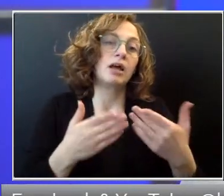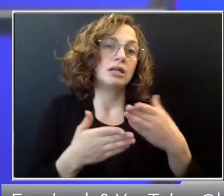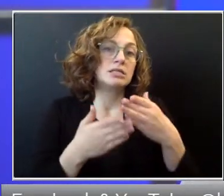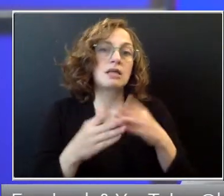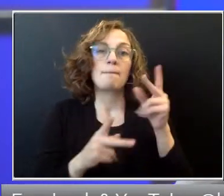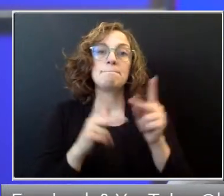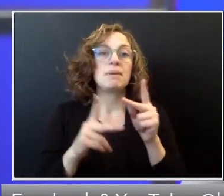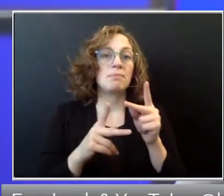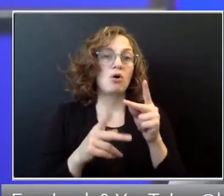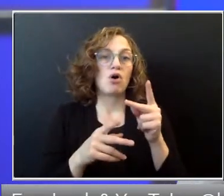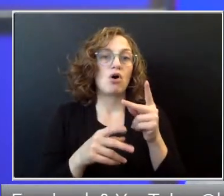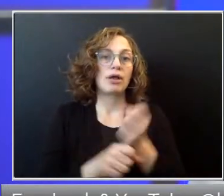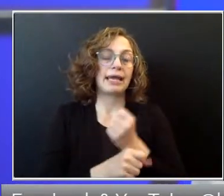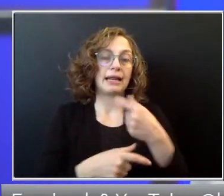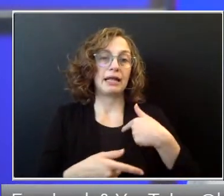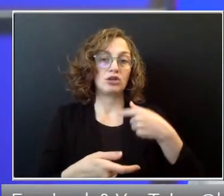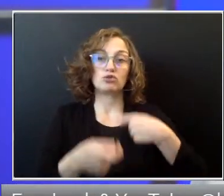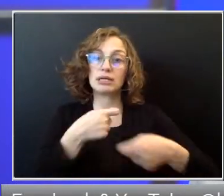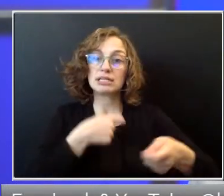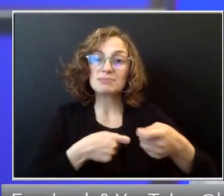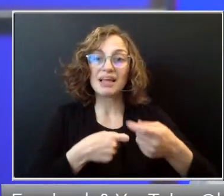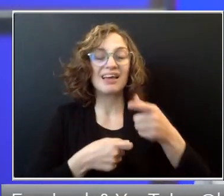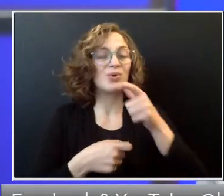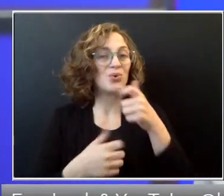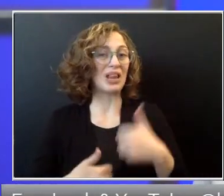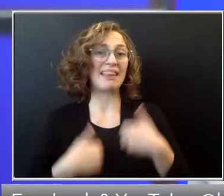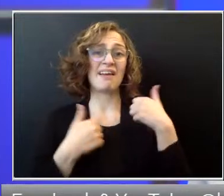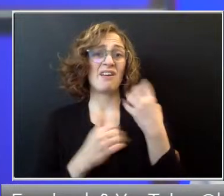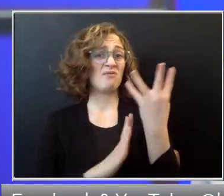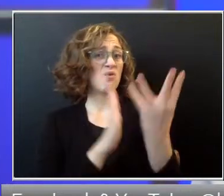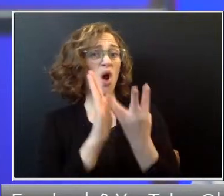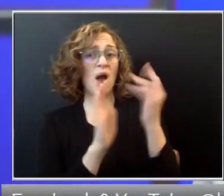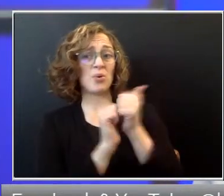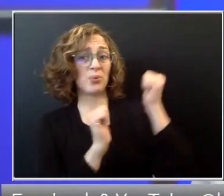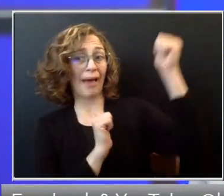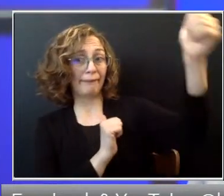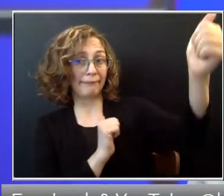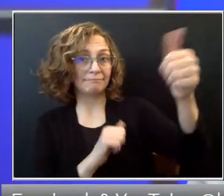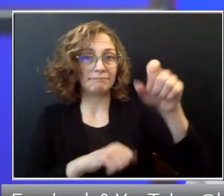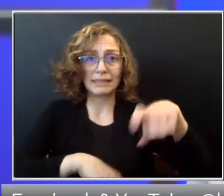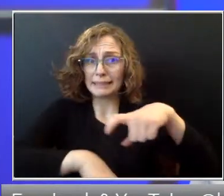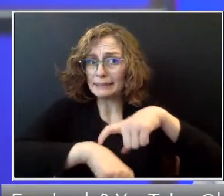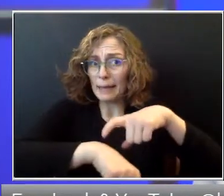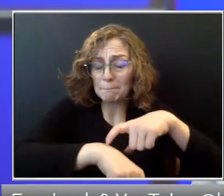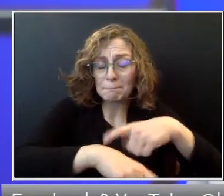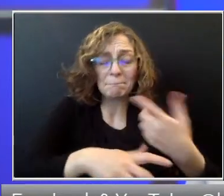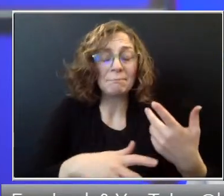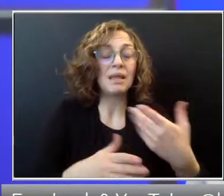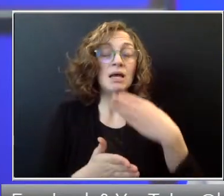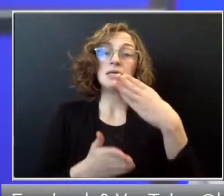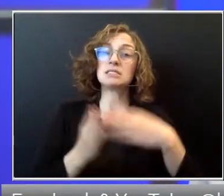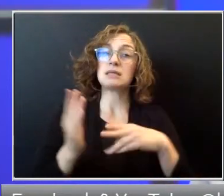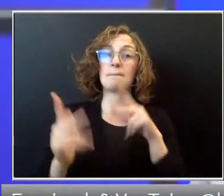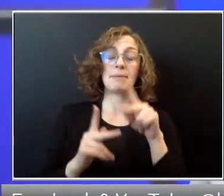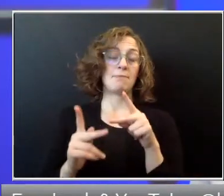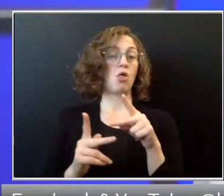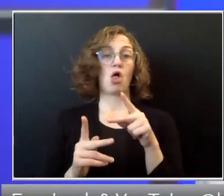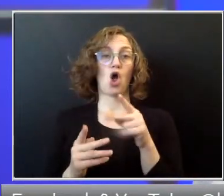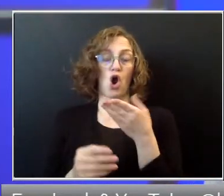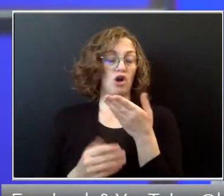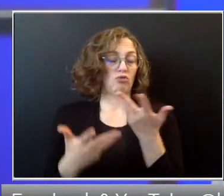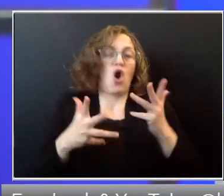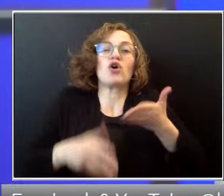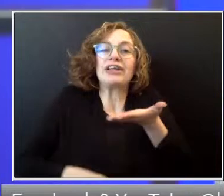and need to have time to get everything organized and get in. And then we have people that are on support in the ICU that need to go as soon as humanly possible. For